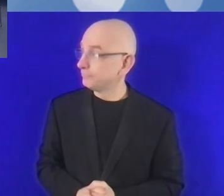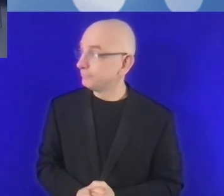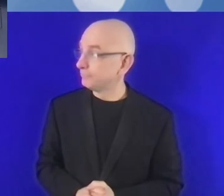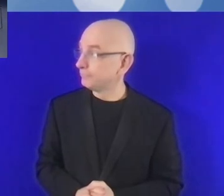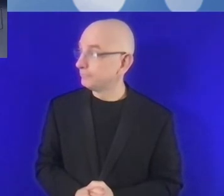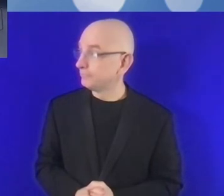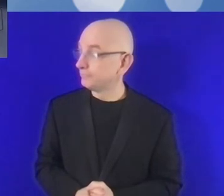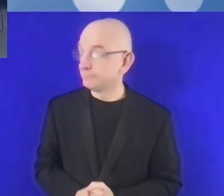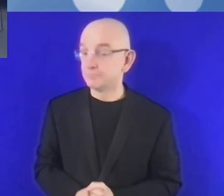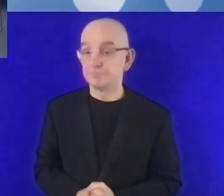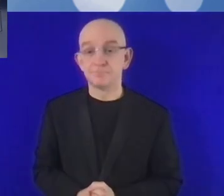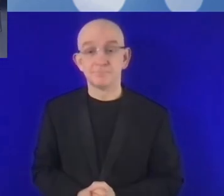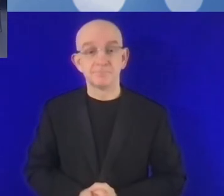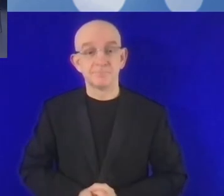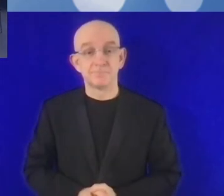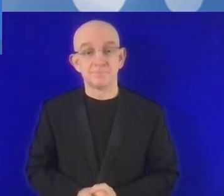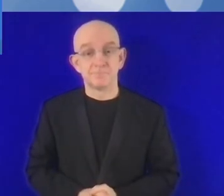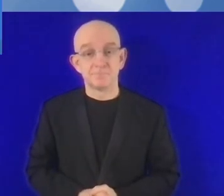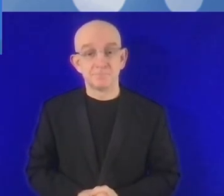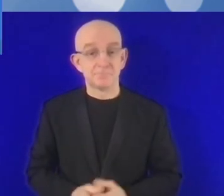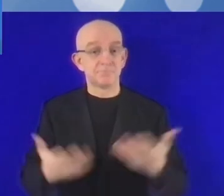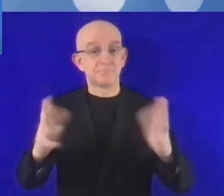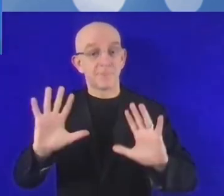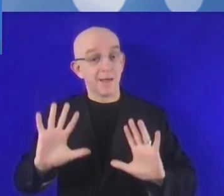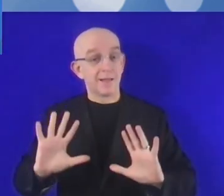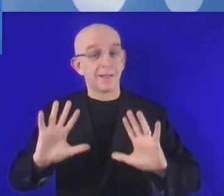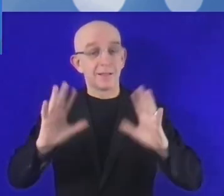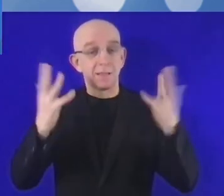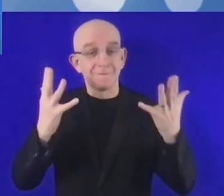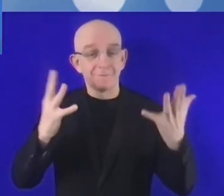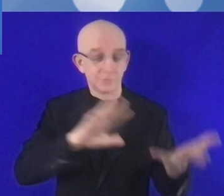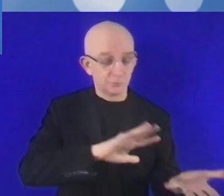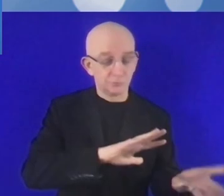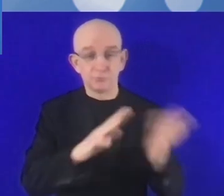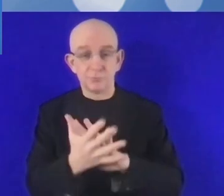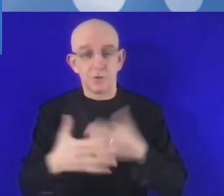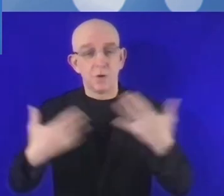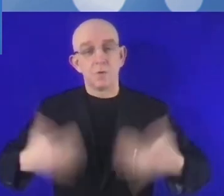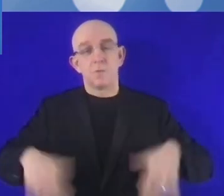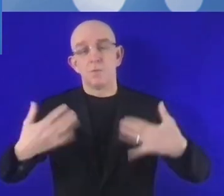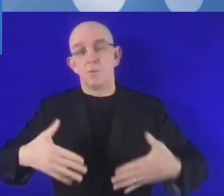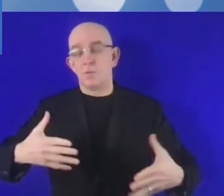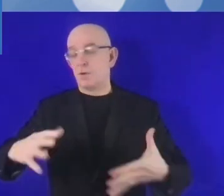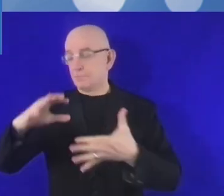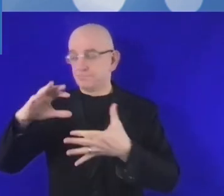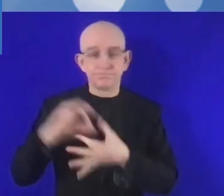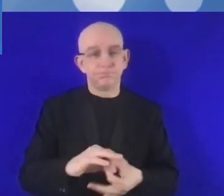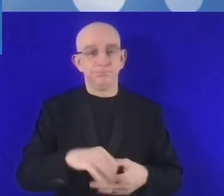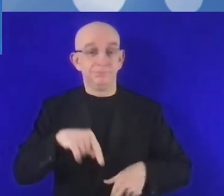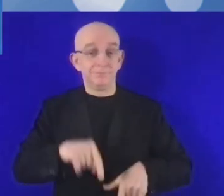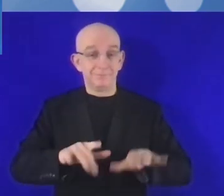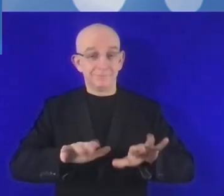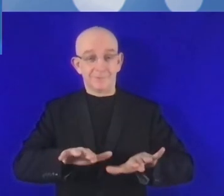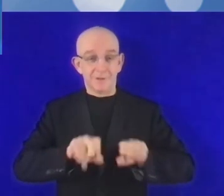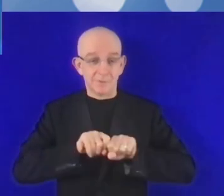internet. Digital technology has saved lives by enabling millions of people to work, study, and socialize safely